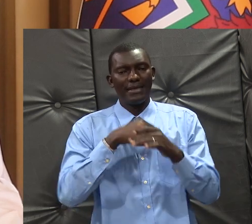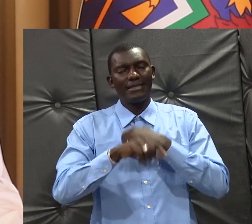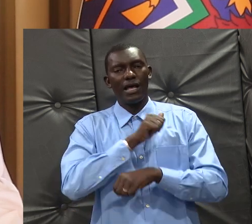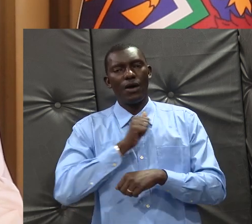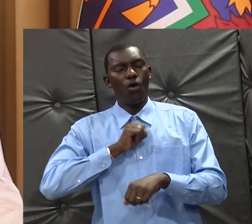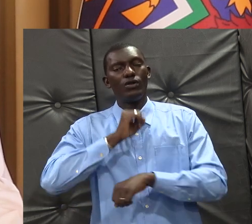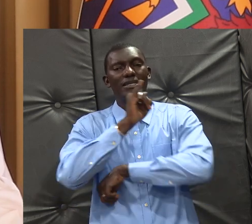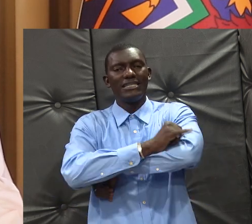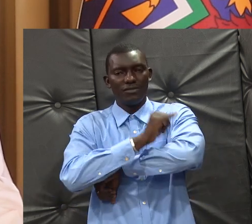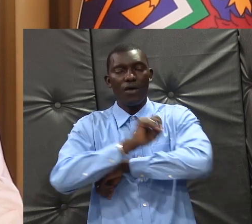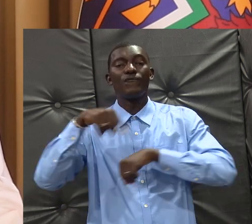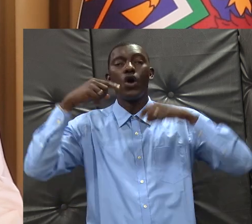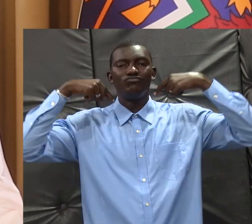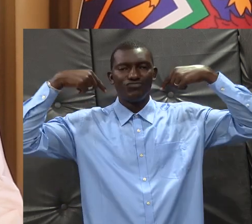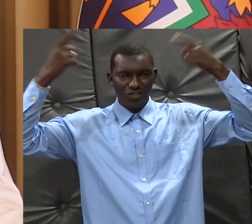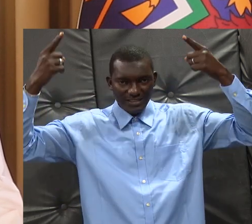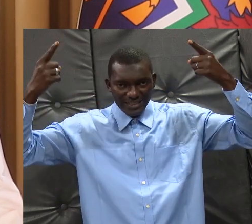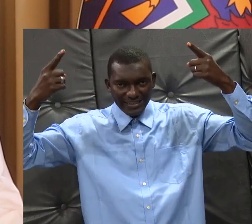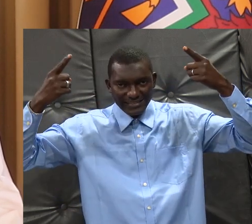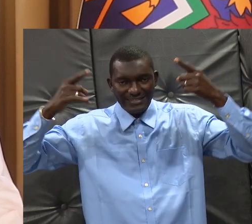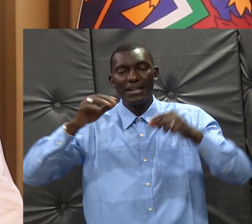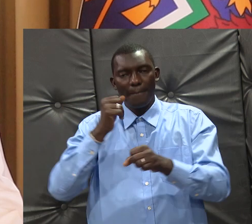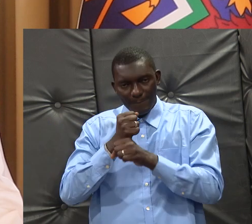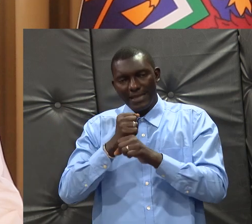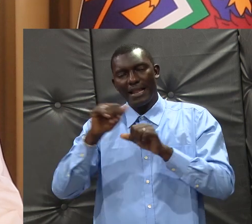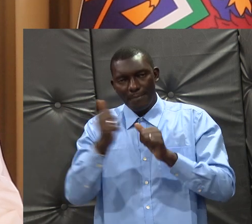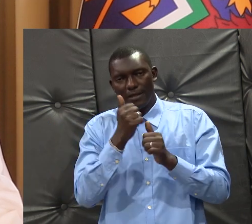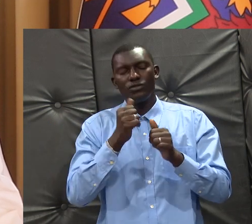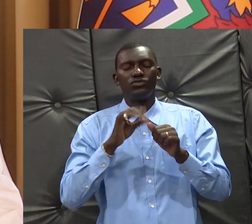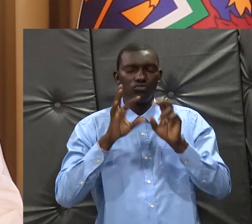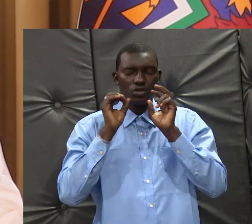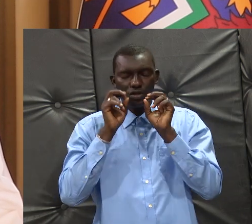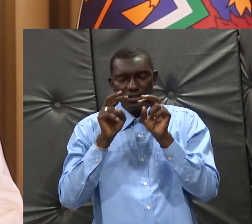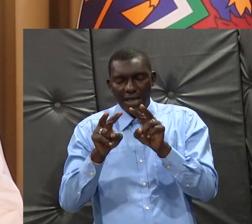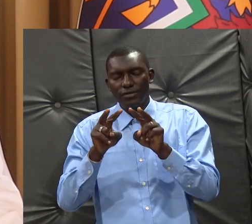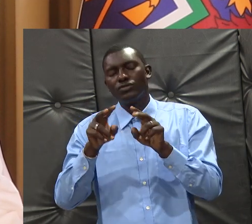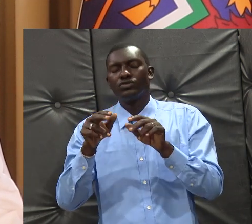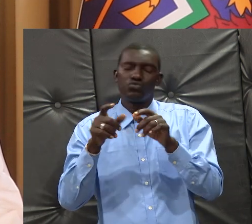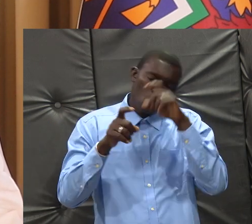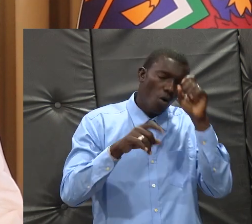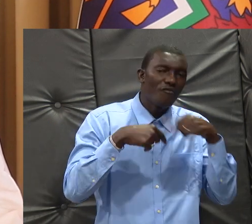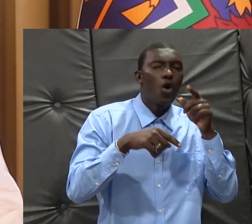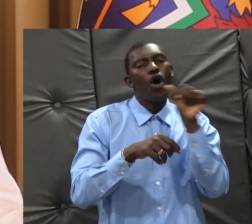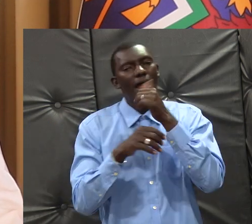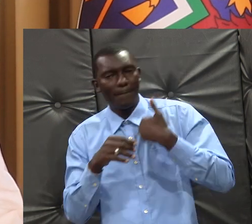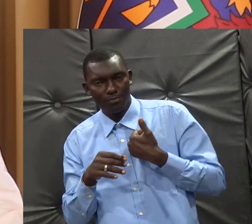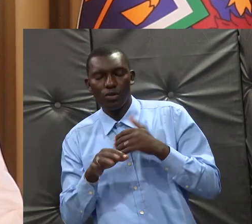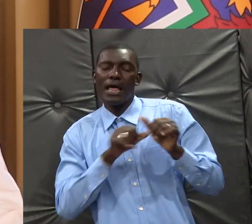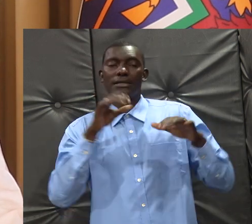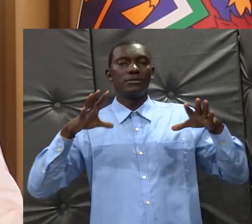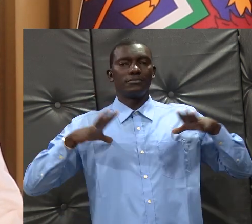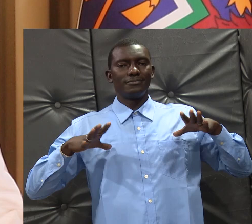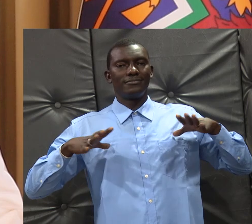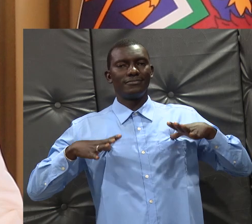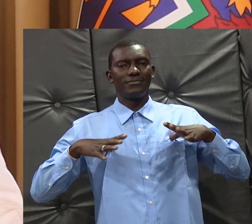success, in our ability to be of service to others, and in our readiness to care for the weak,